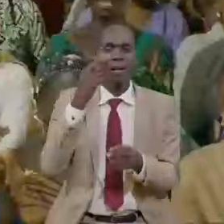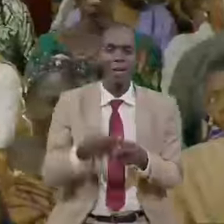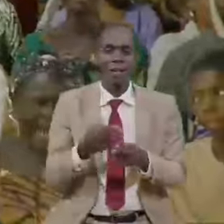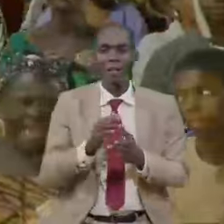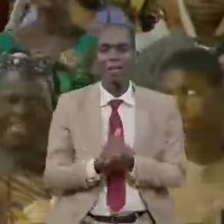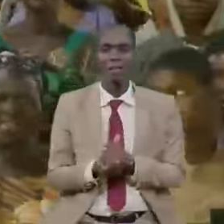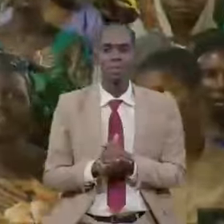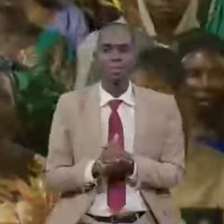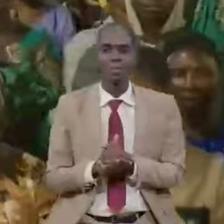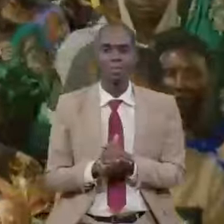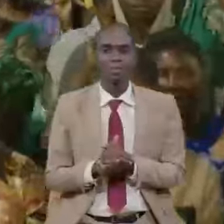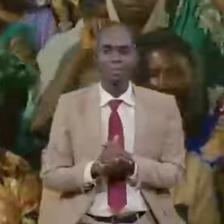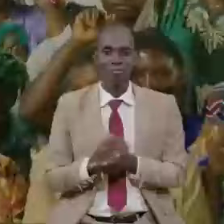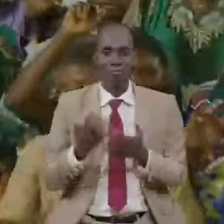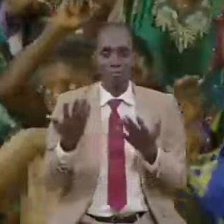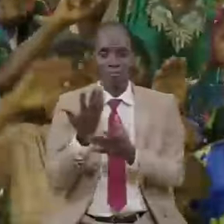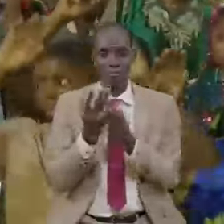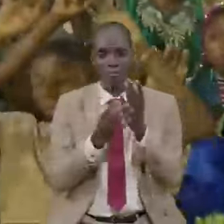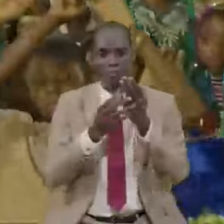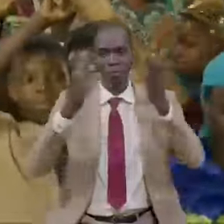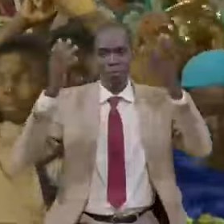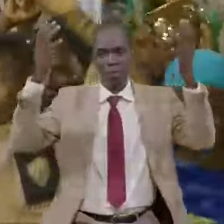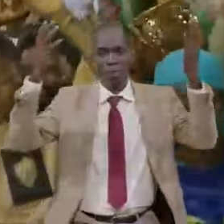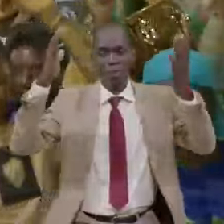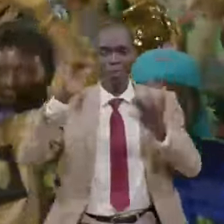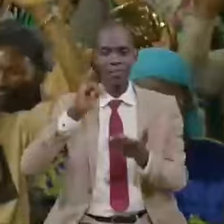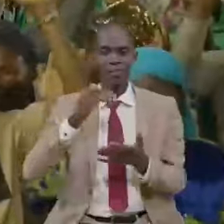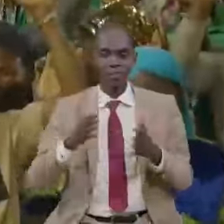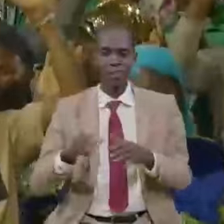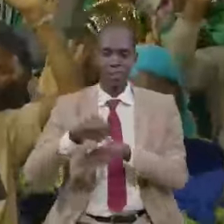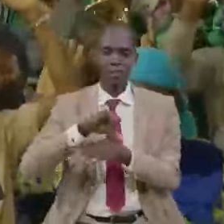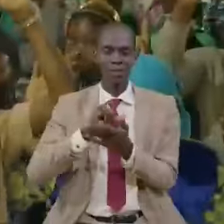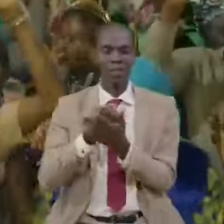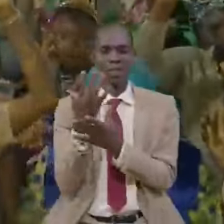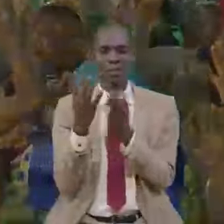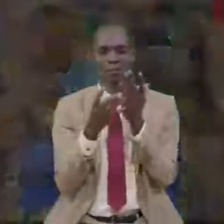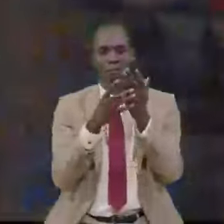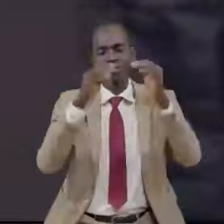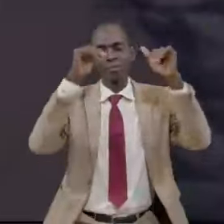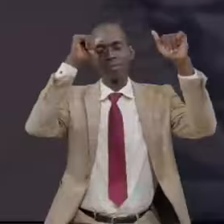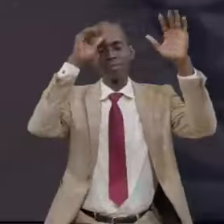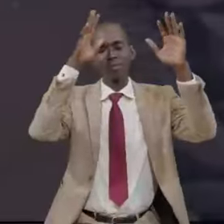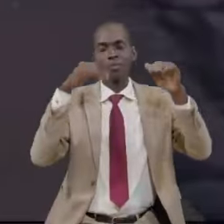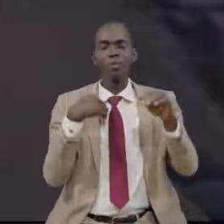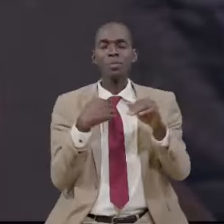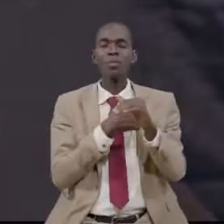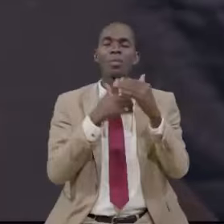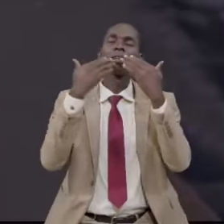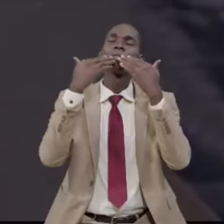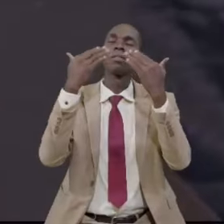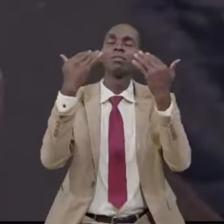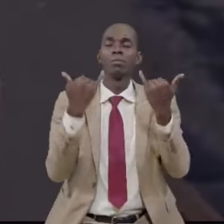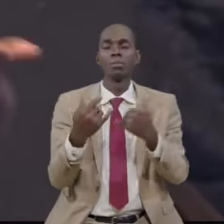Raise up that hand. Let's anoint that hand. Father, we thank you today. Thank you for your